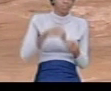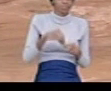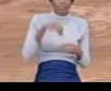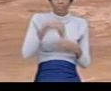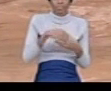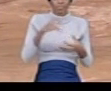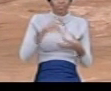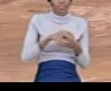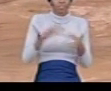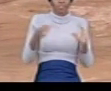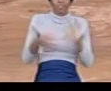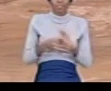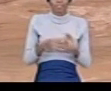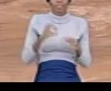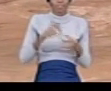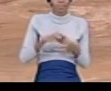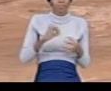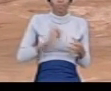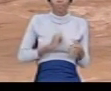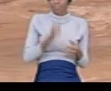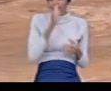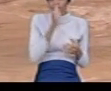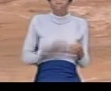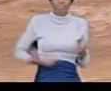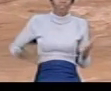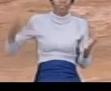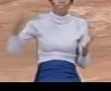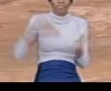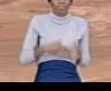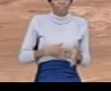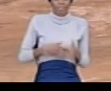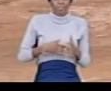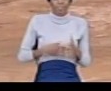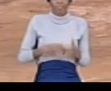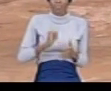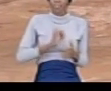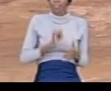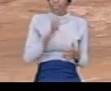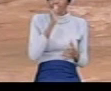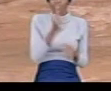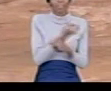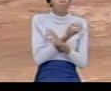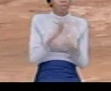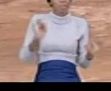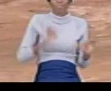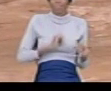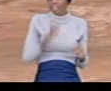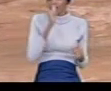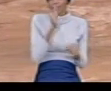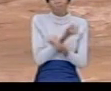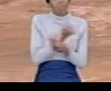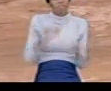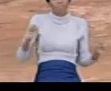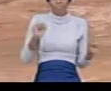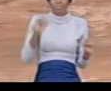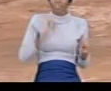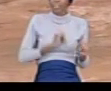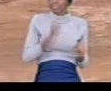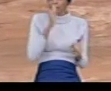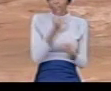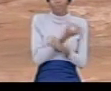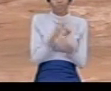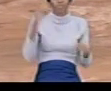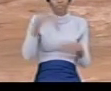in chains. I'm born again. I'm free, I'm saved, I'm free